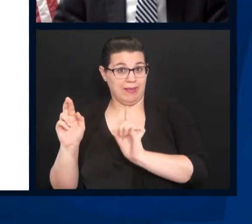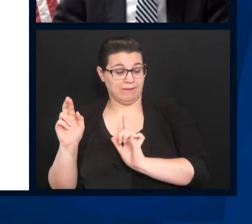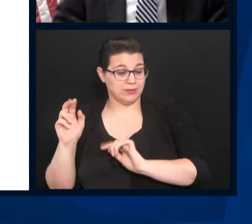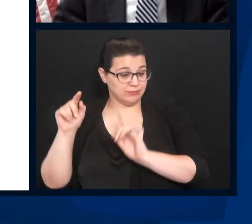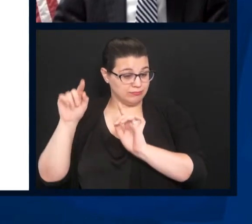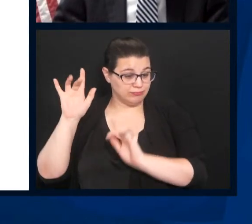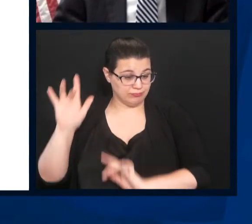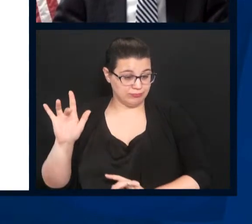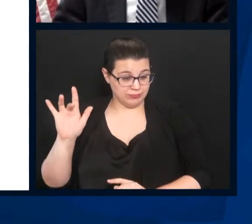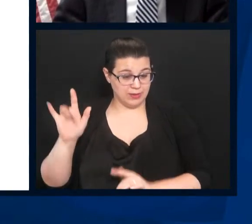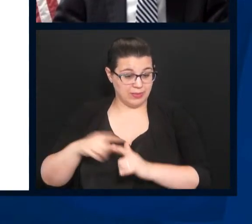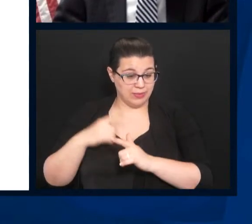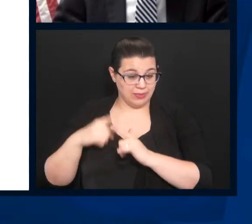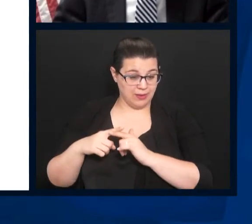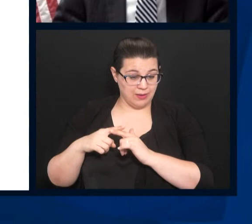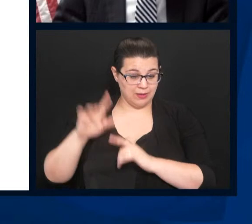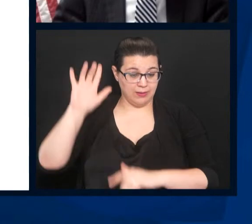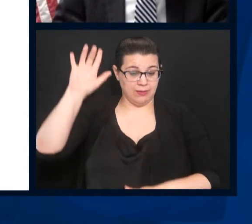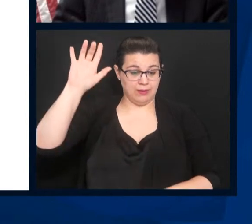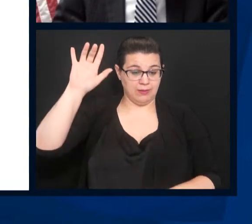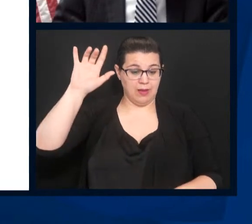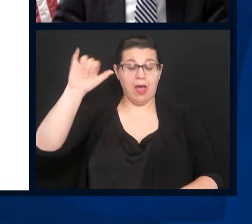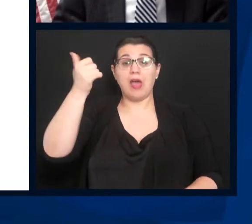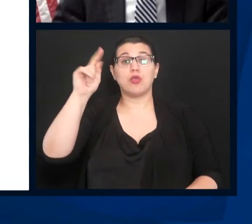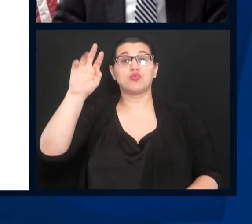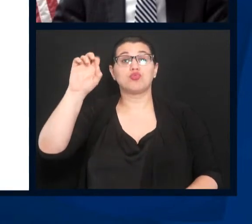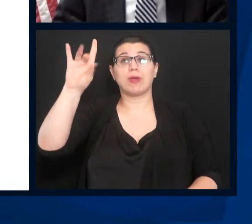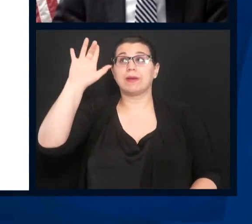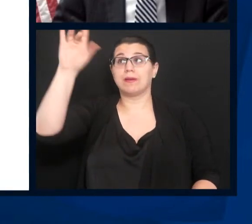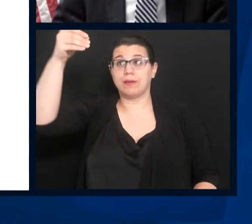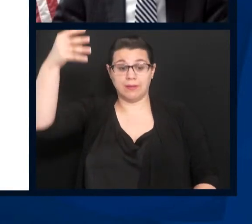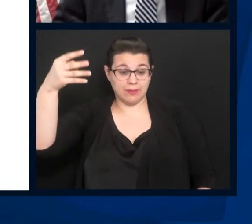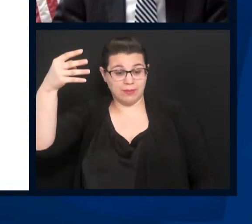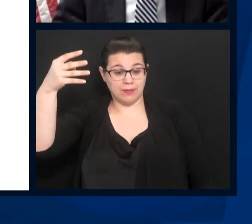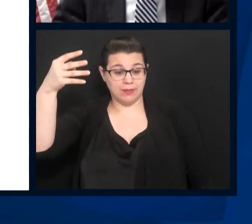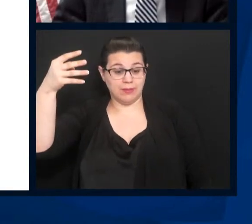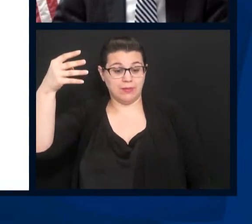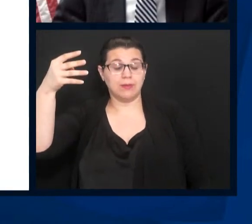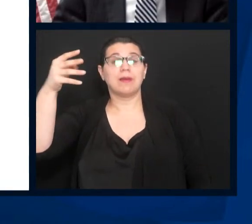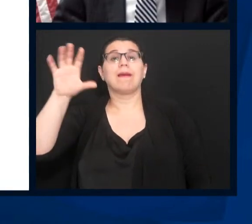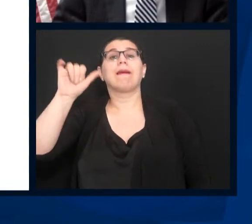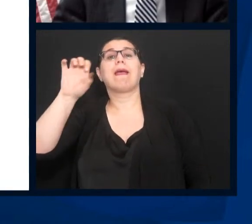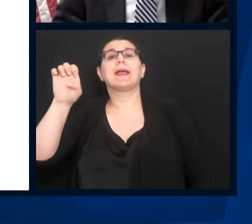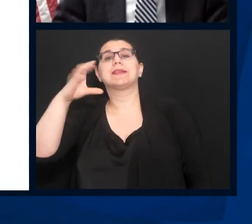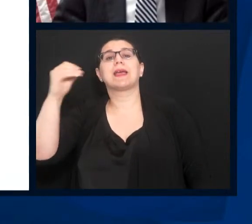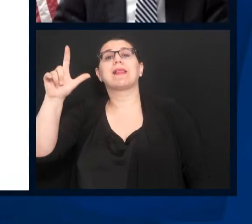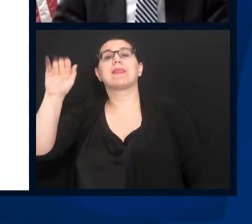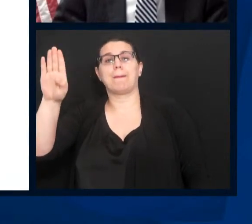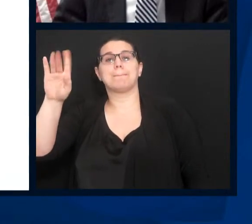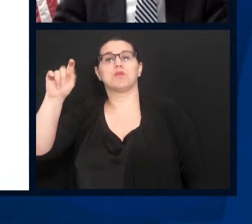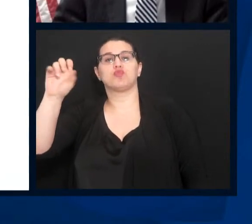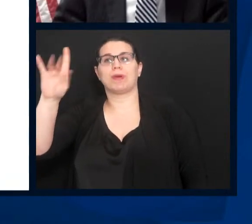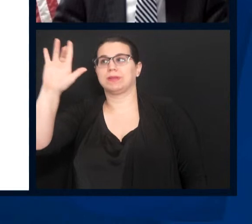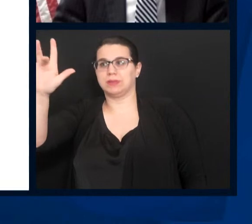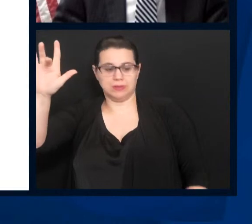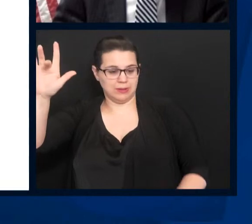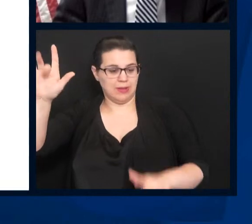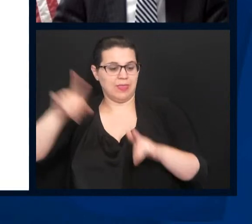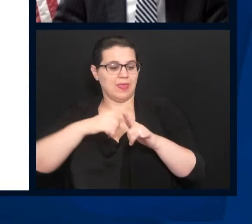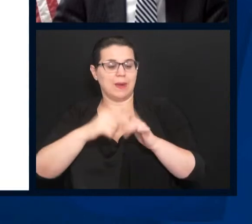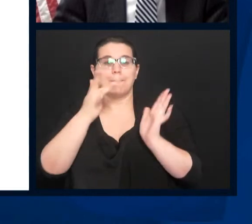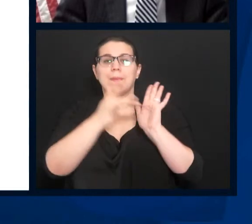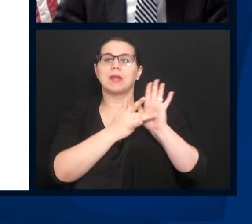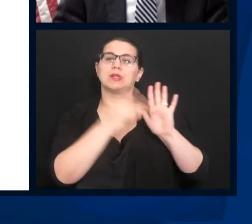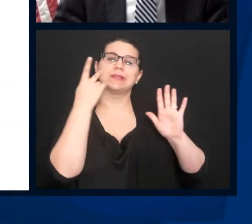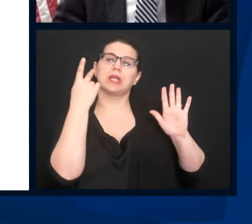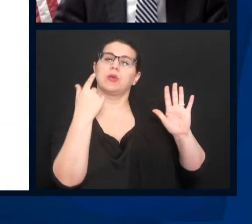then select case and lab trends. In the middle of the graph for deaths, there is a gold box that says click here to view the